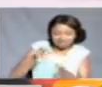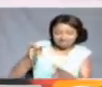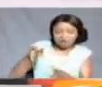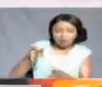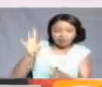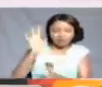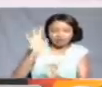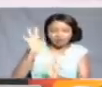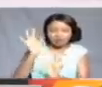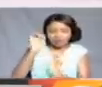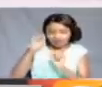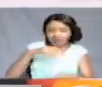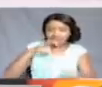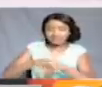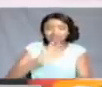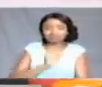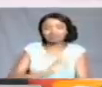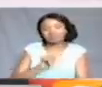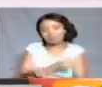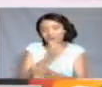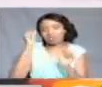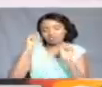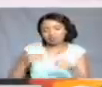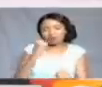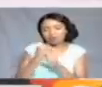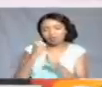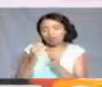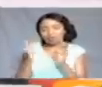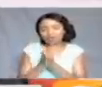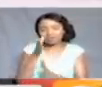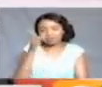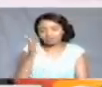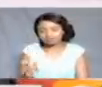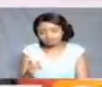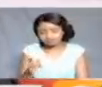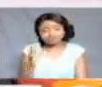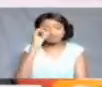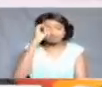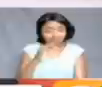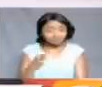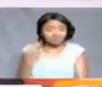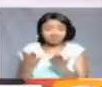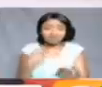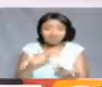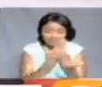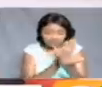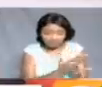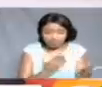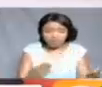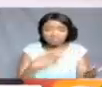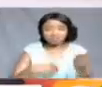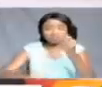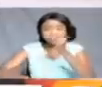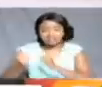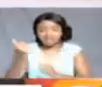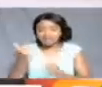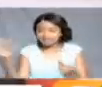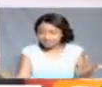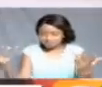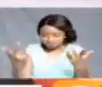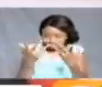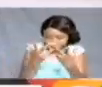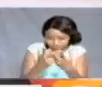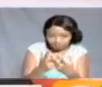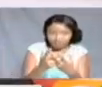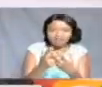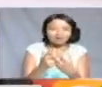then they're willing to work with you. You know, you have something you want to push. They have something they want to push. You match their audience. They're